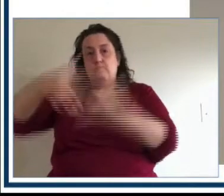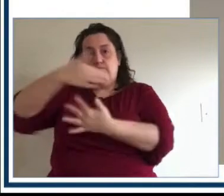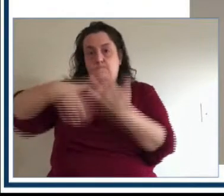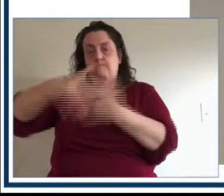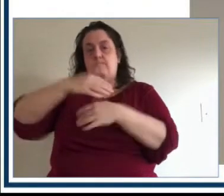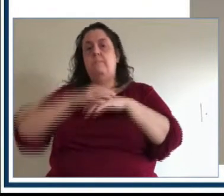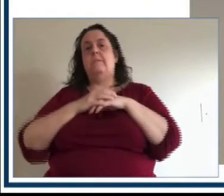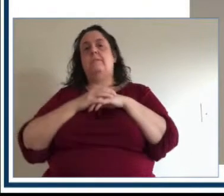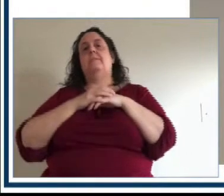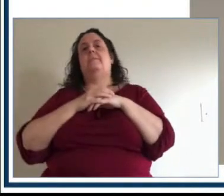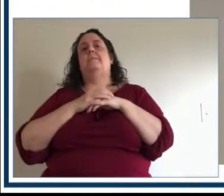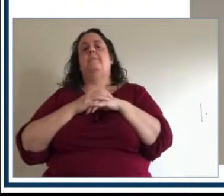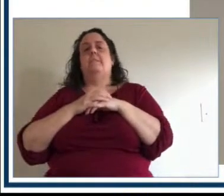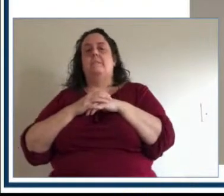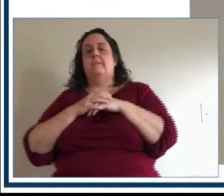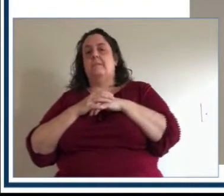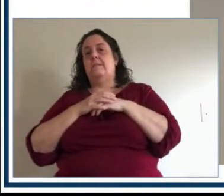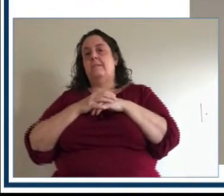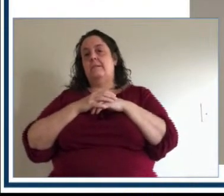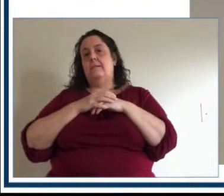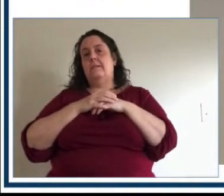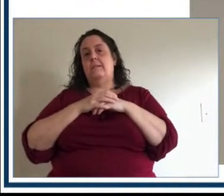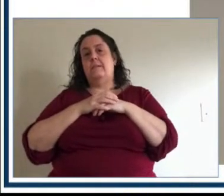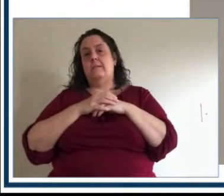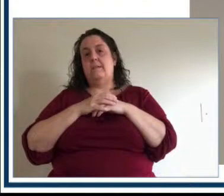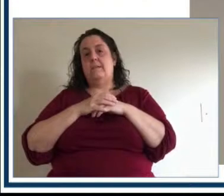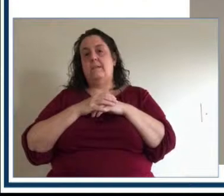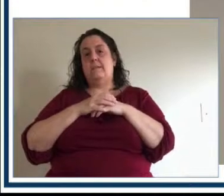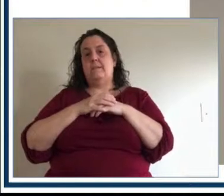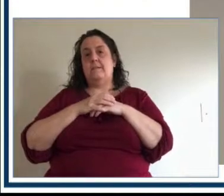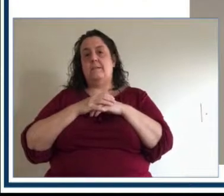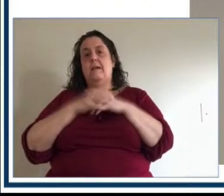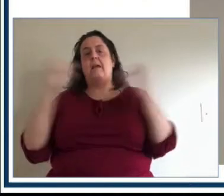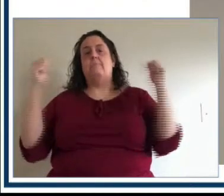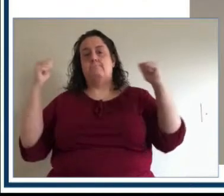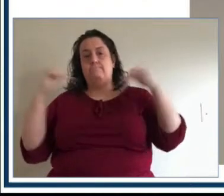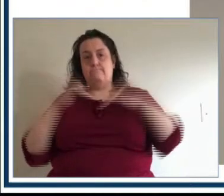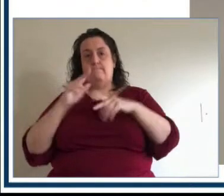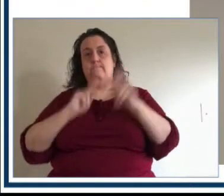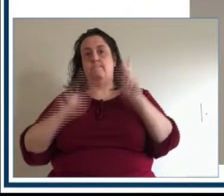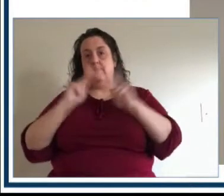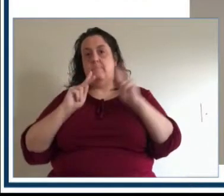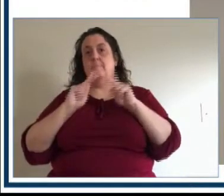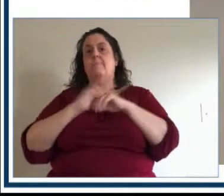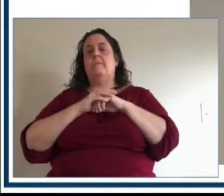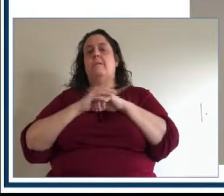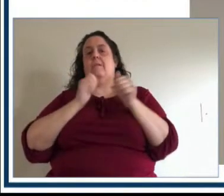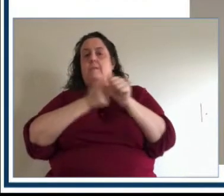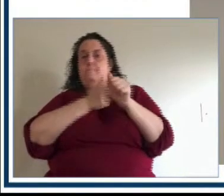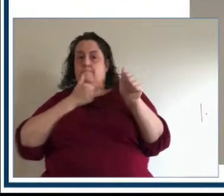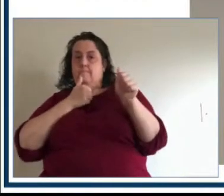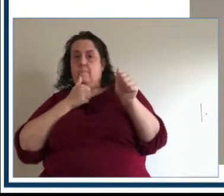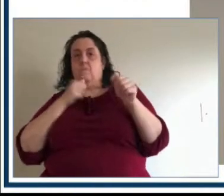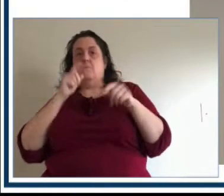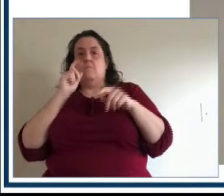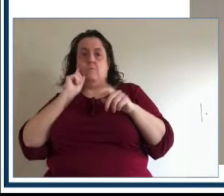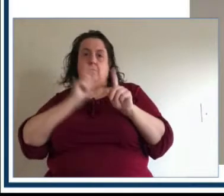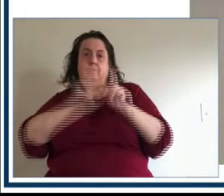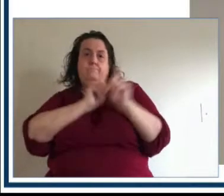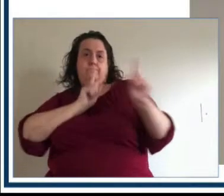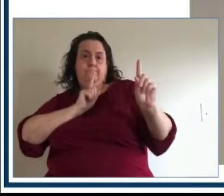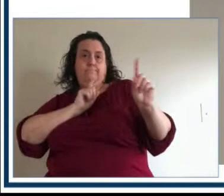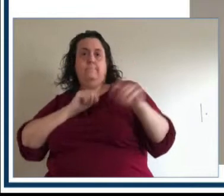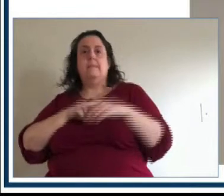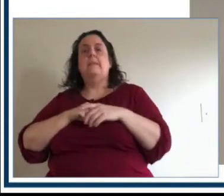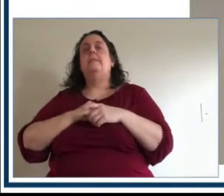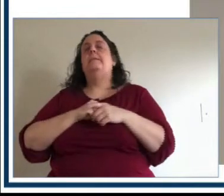these restrictions as an interim step while we learn more about the variant and get more people vaccinated. Restrictions will come